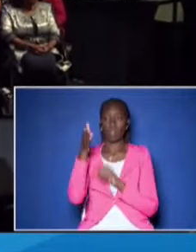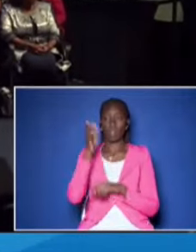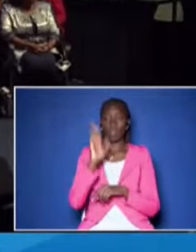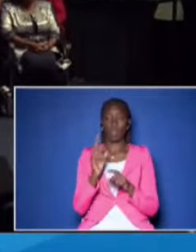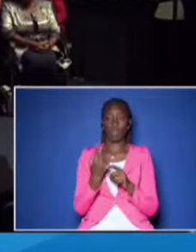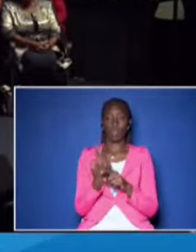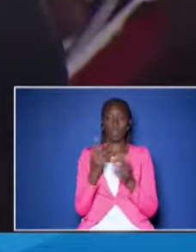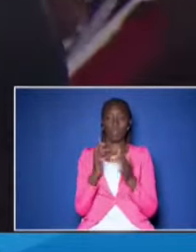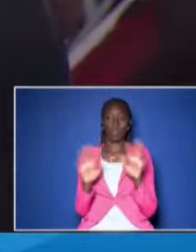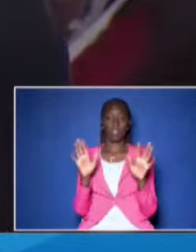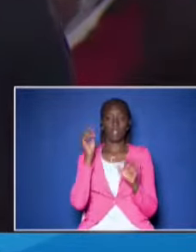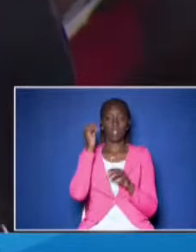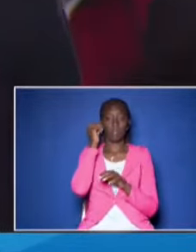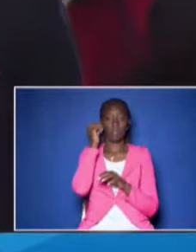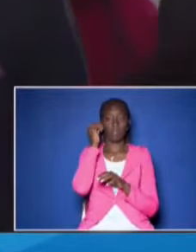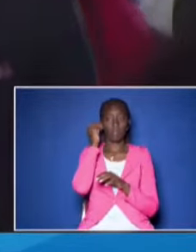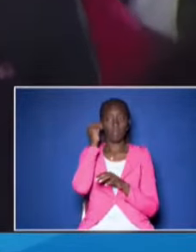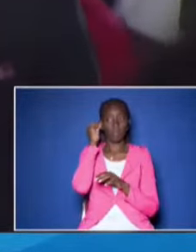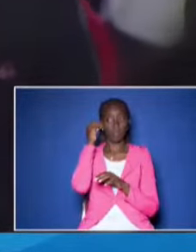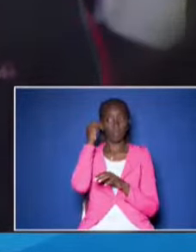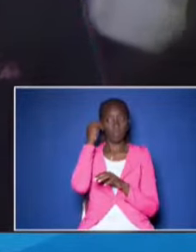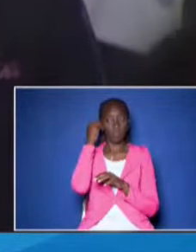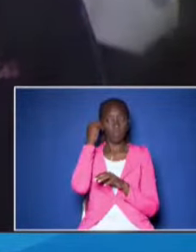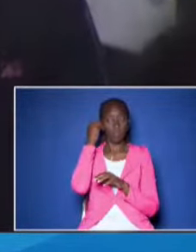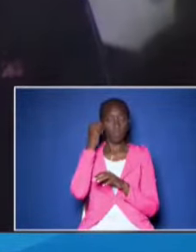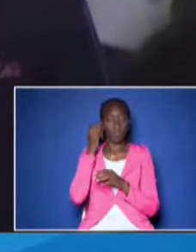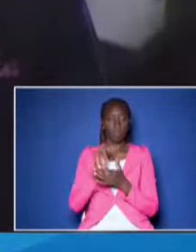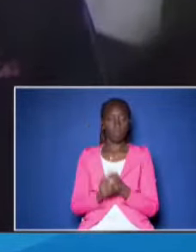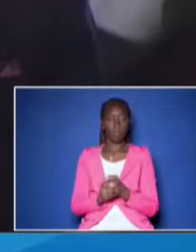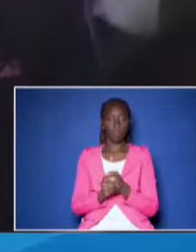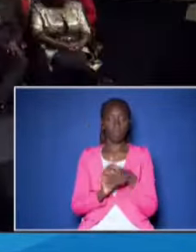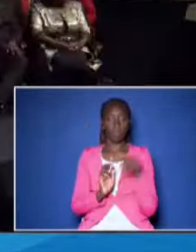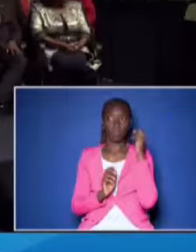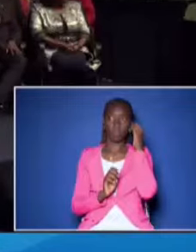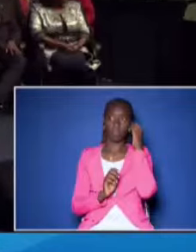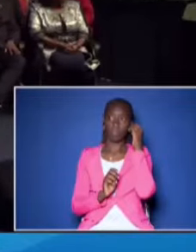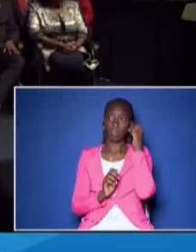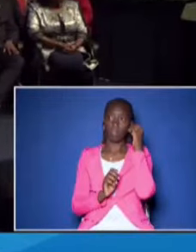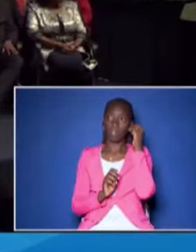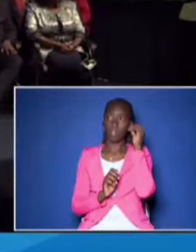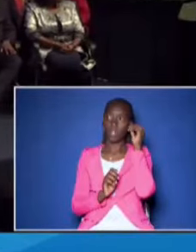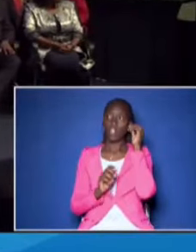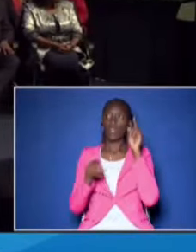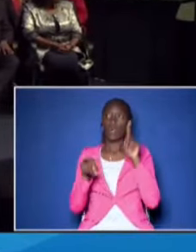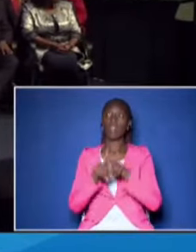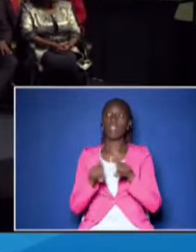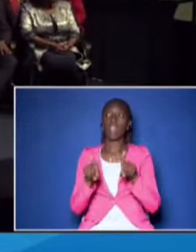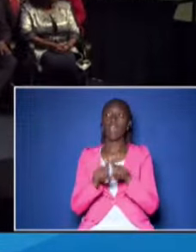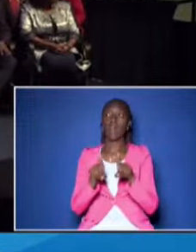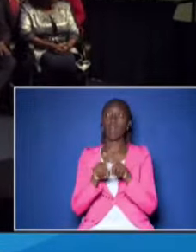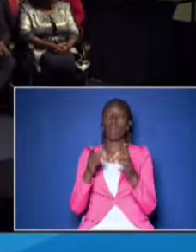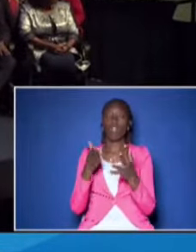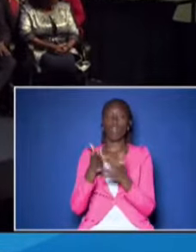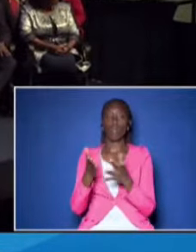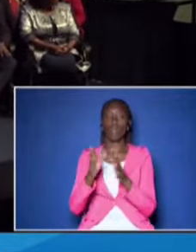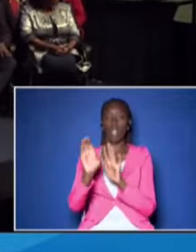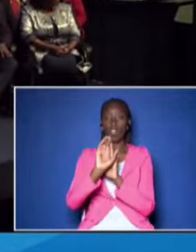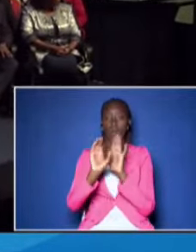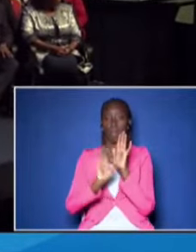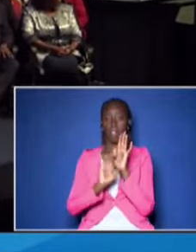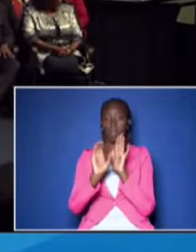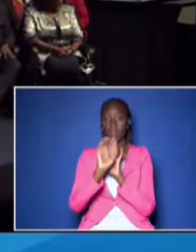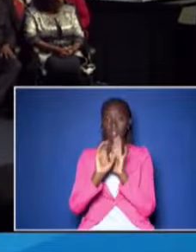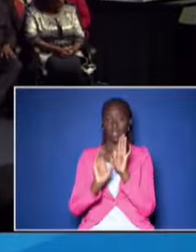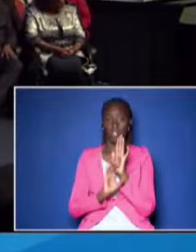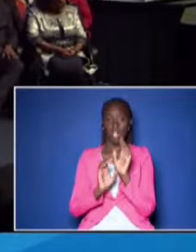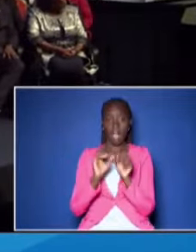education one more time before me then thou thou through thy Commandments